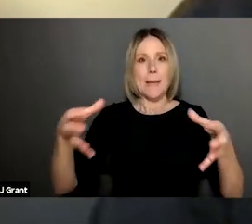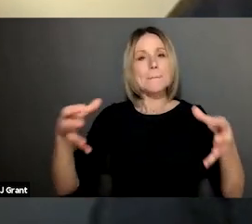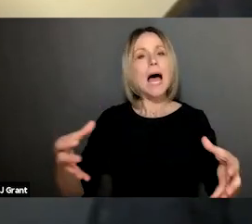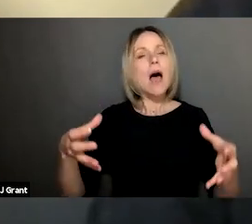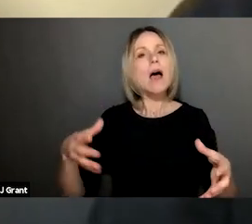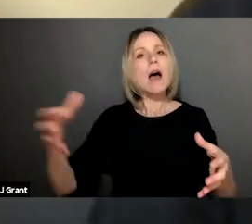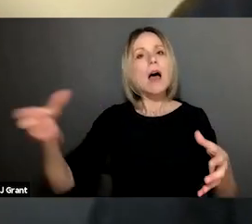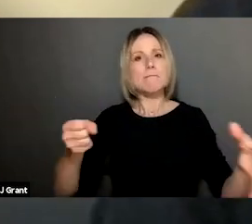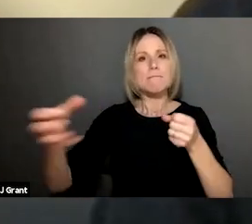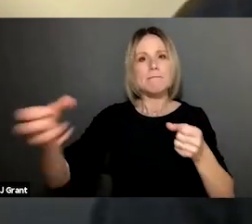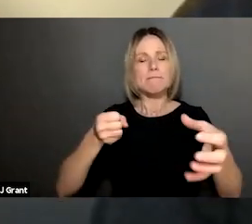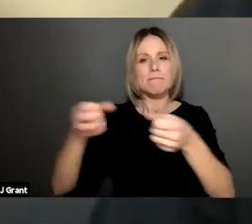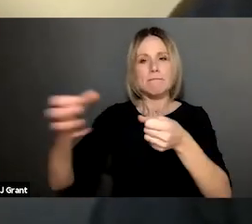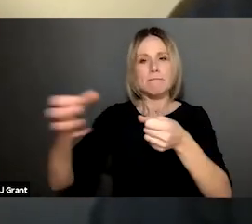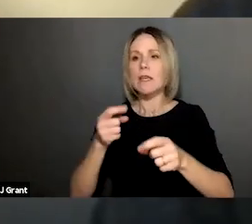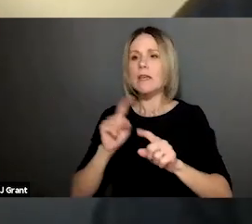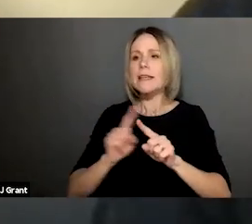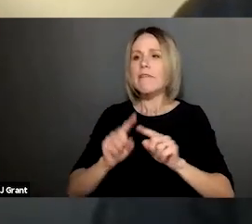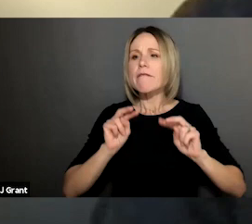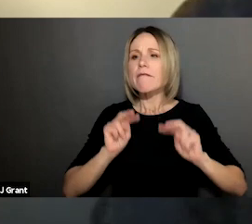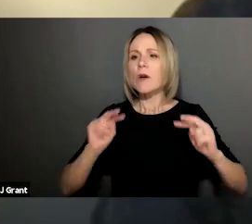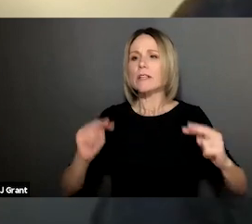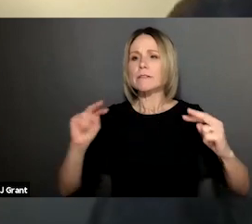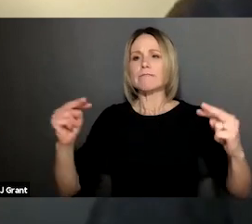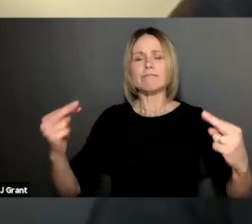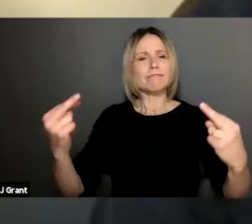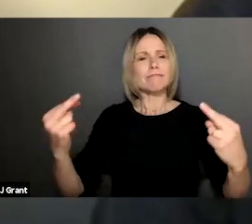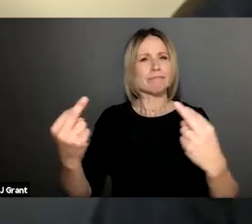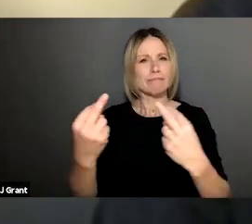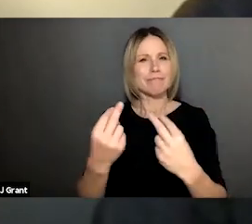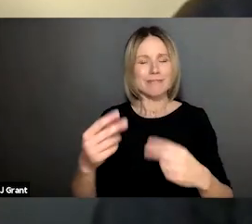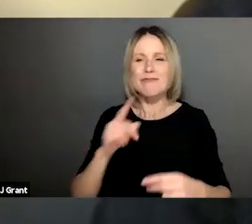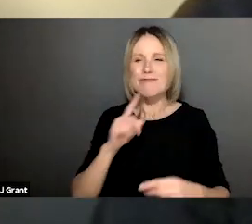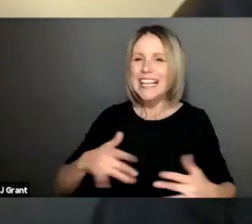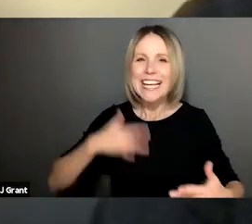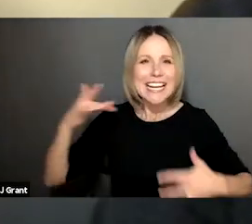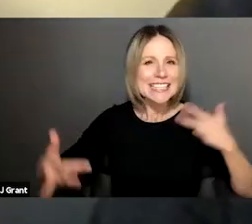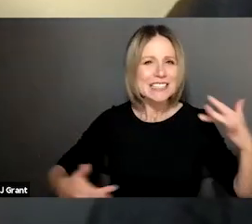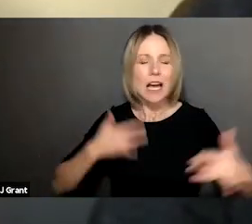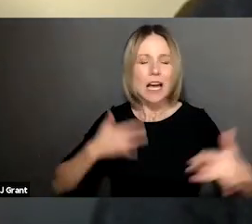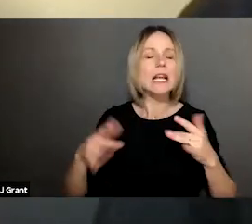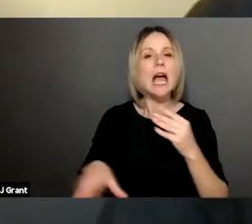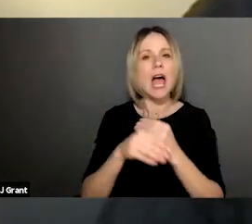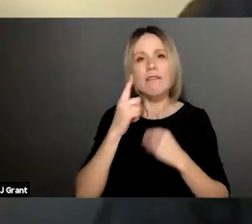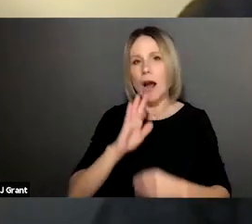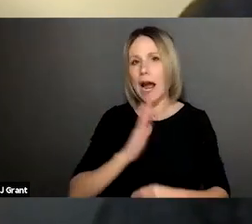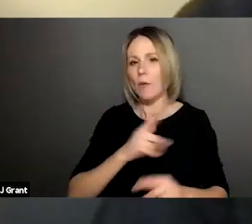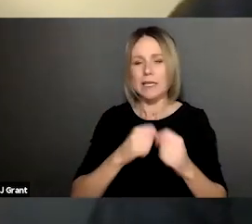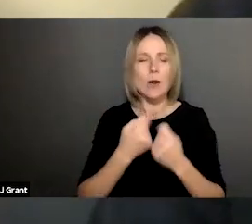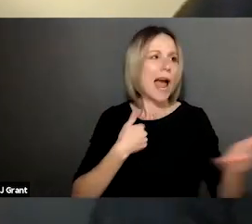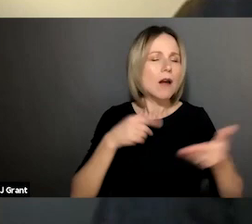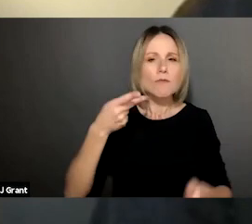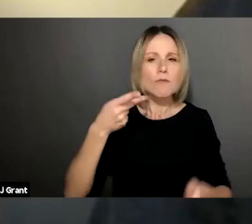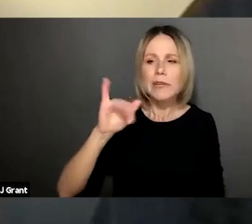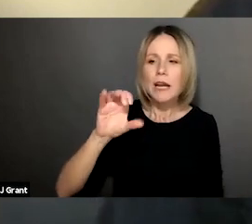our team in the past year. And it's really exciting. We hired Priya Krishna. We hired